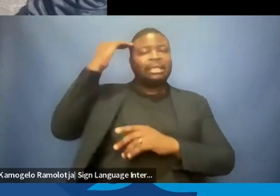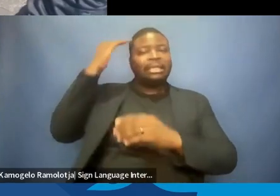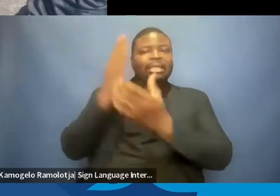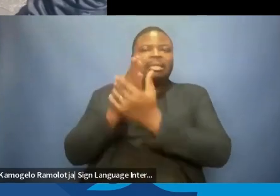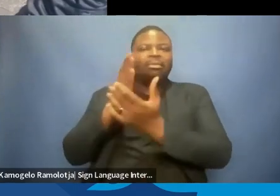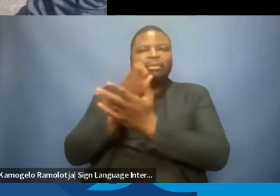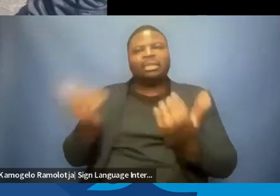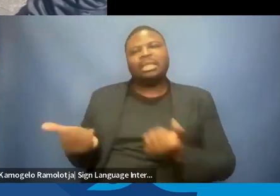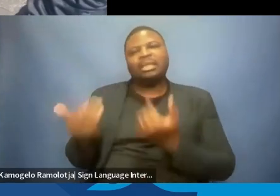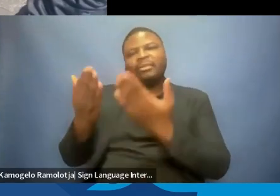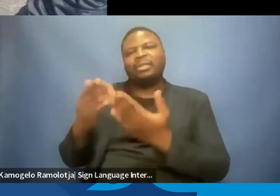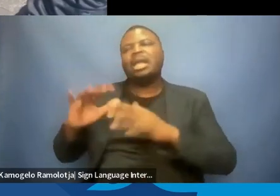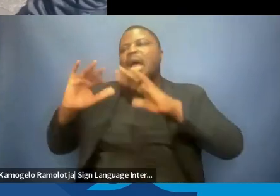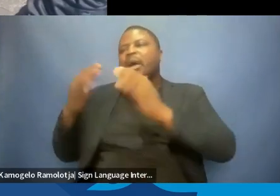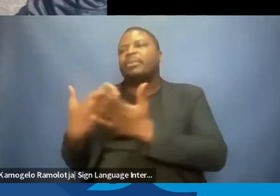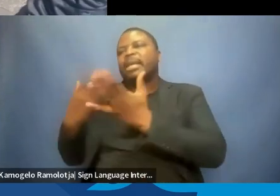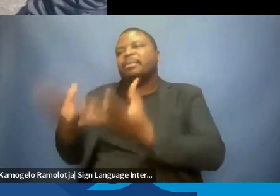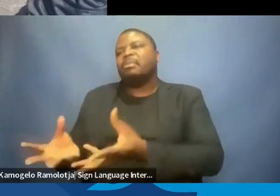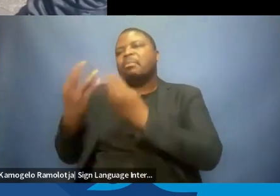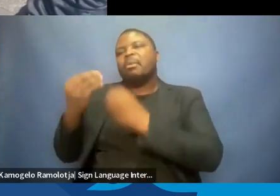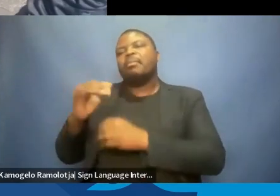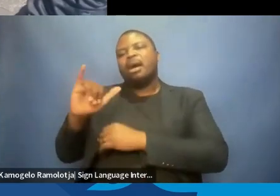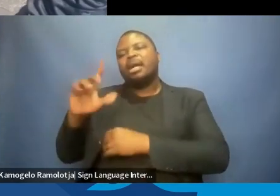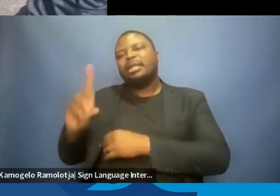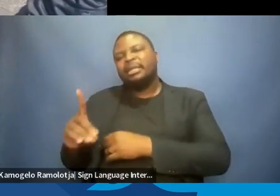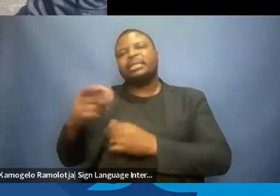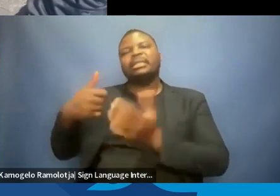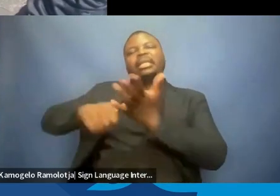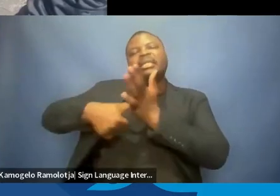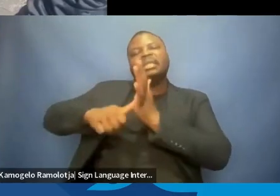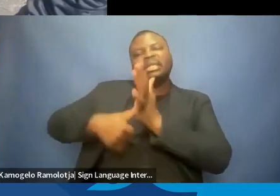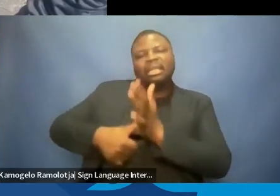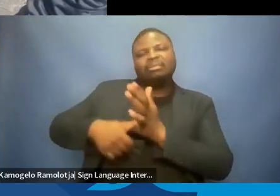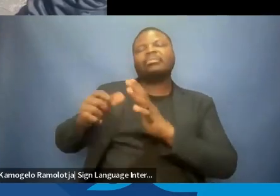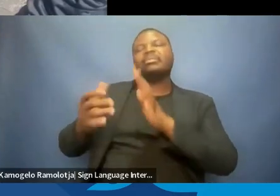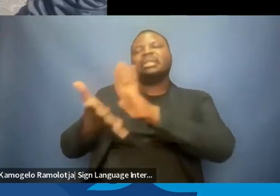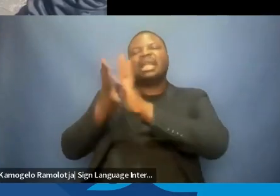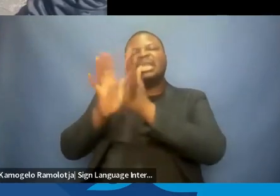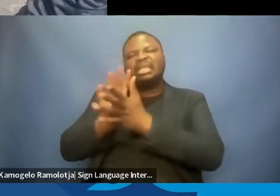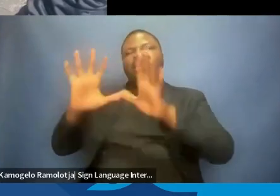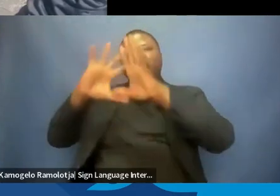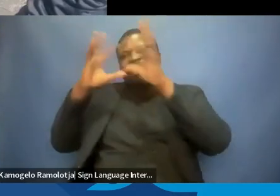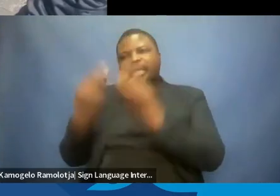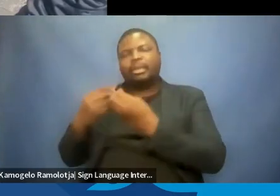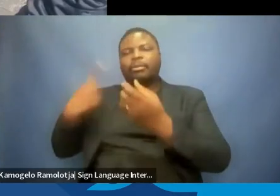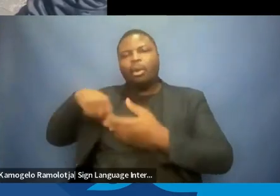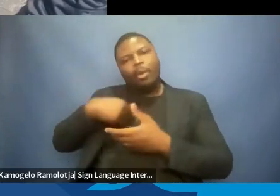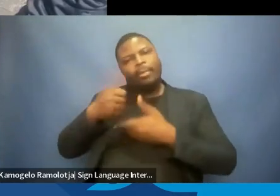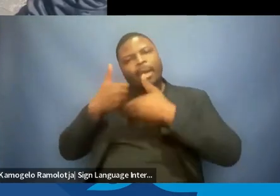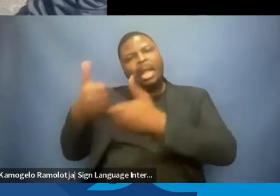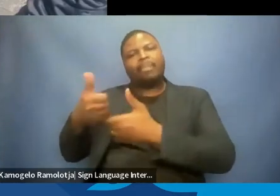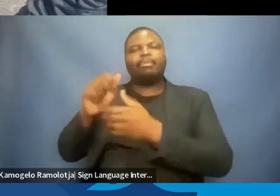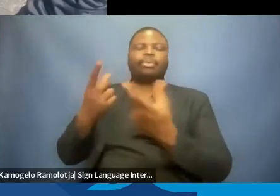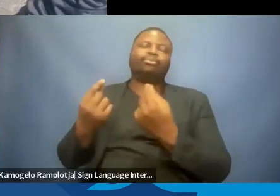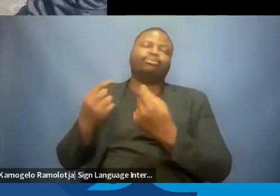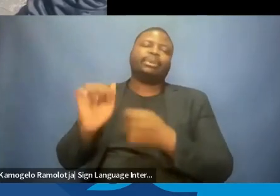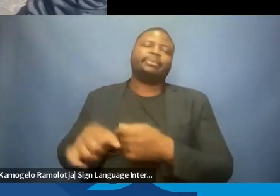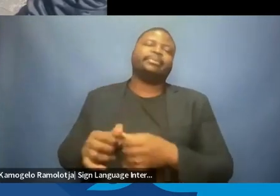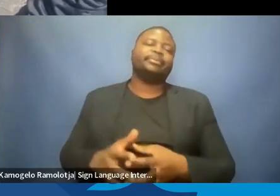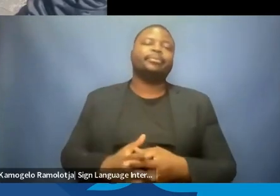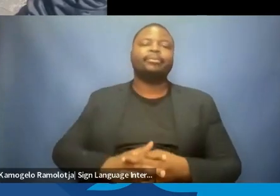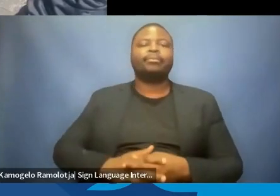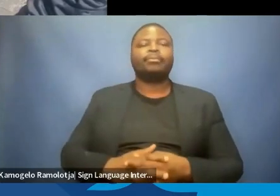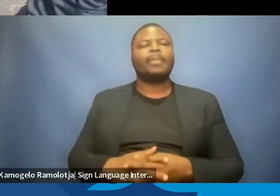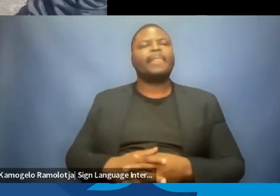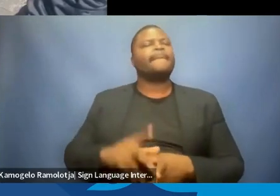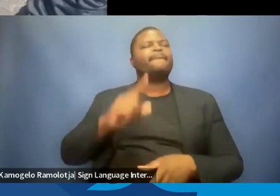services, linking to OAT, providing information, and where possible, psychosocial services such as help